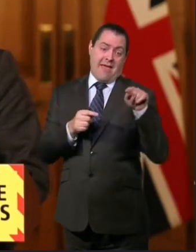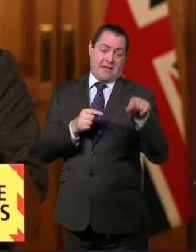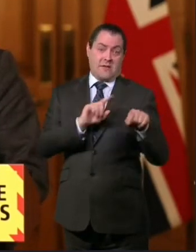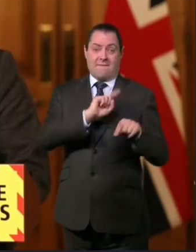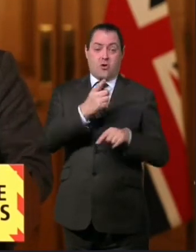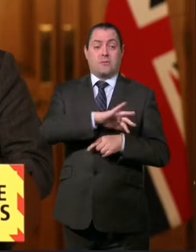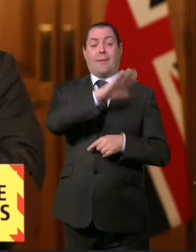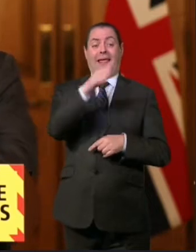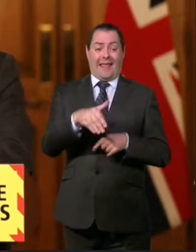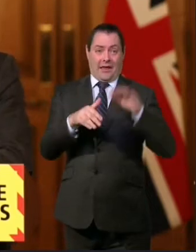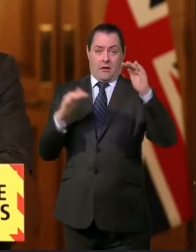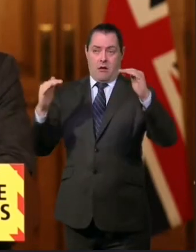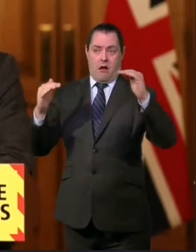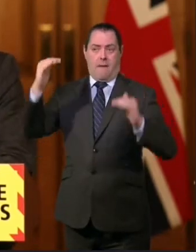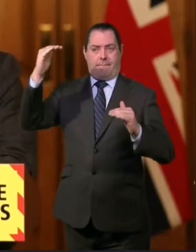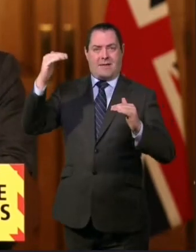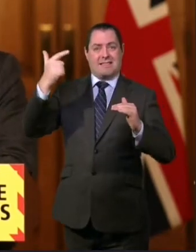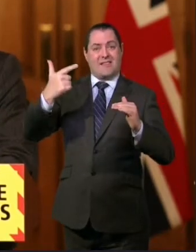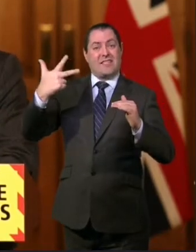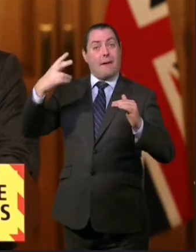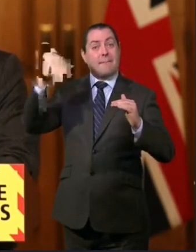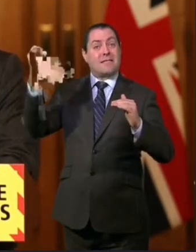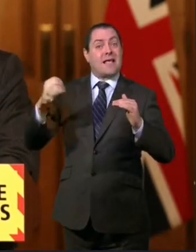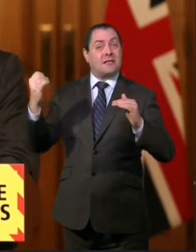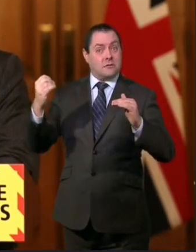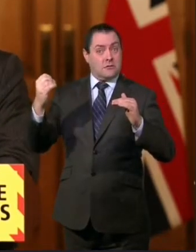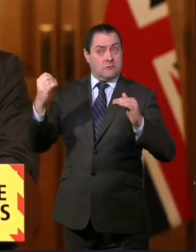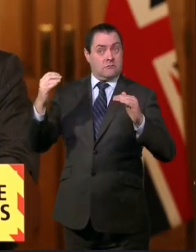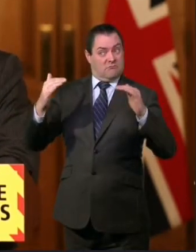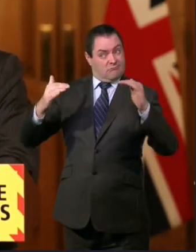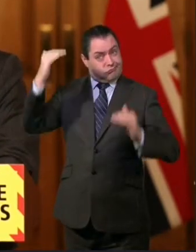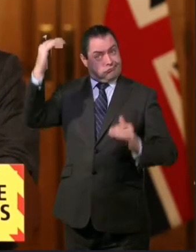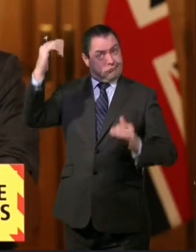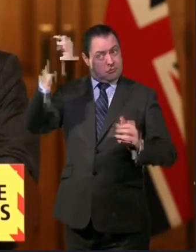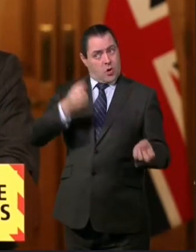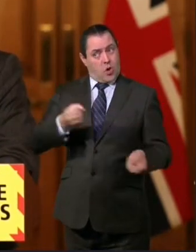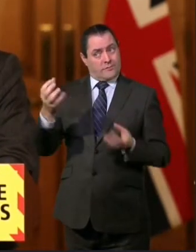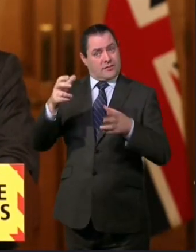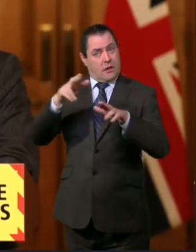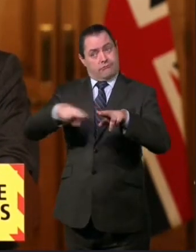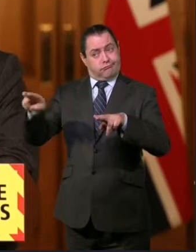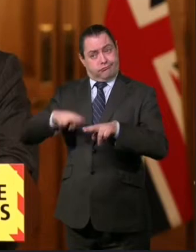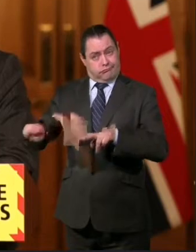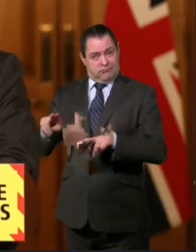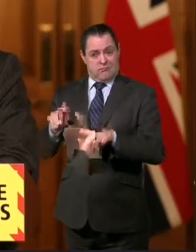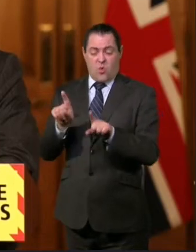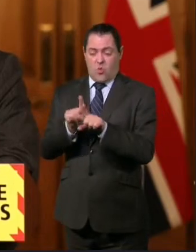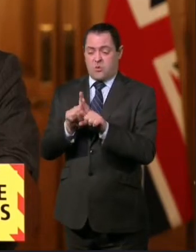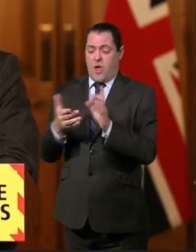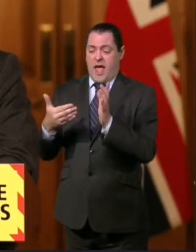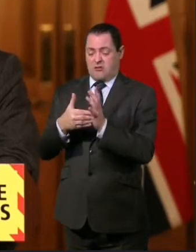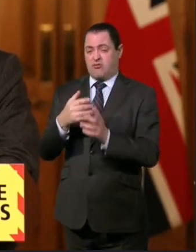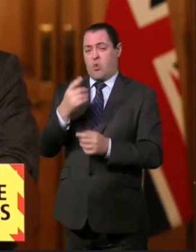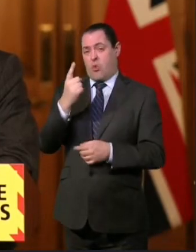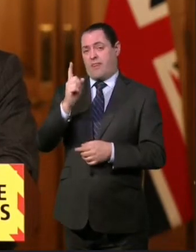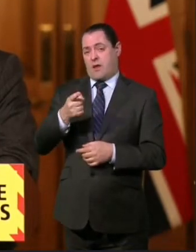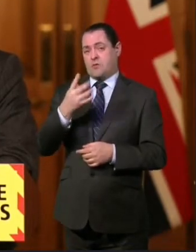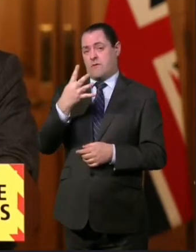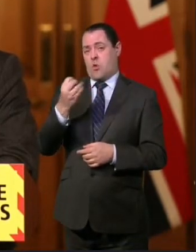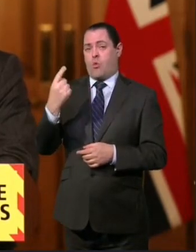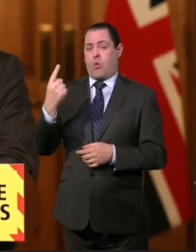April. And tragically, there have been a further 1,401 deaths. So it's